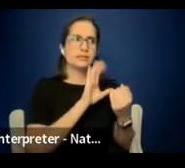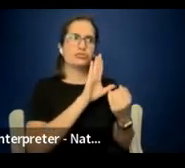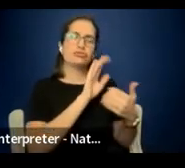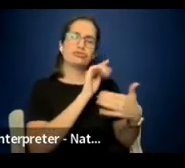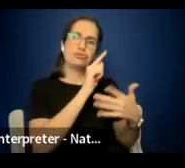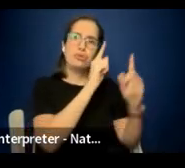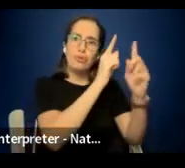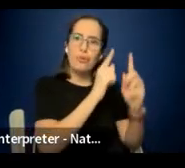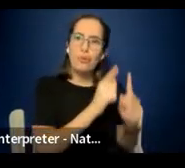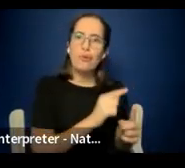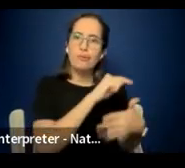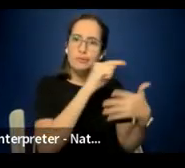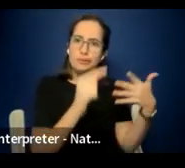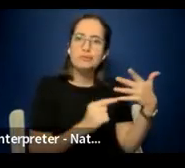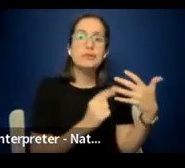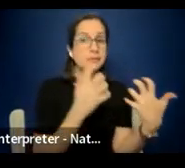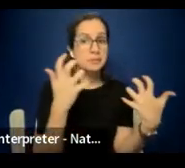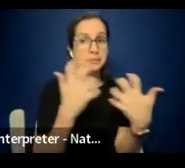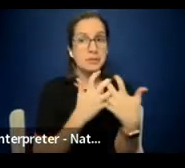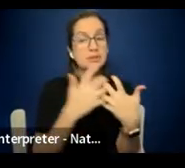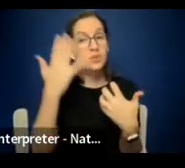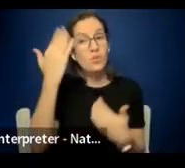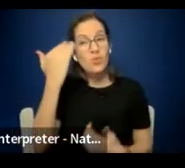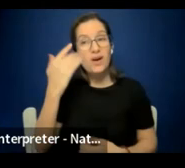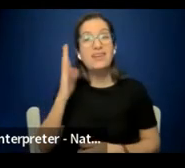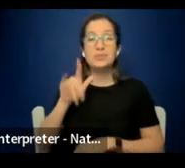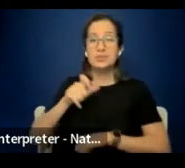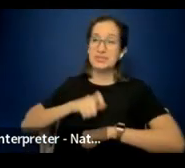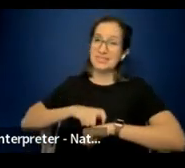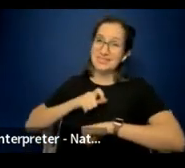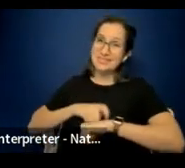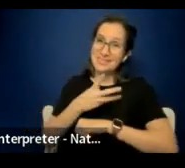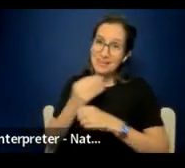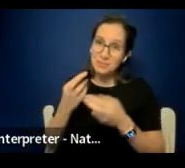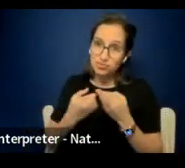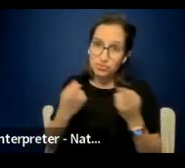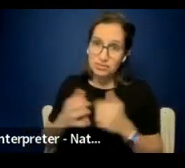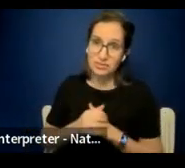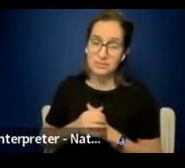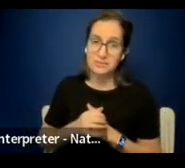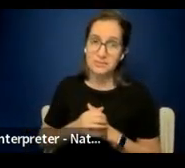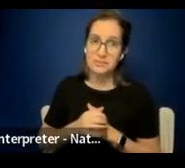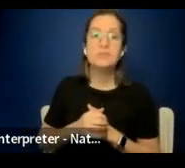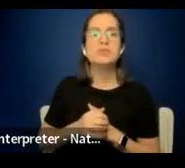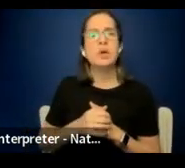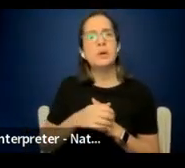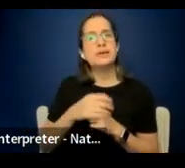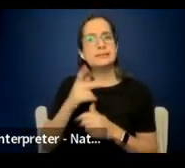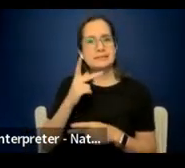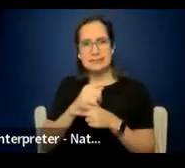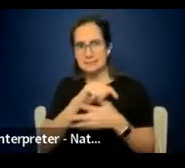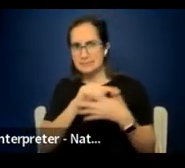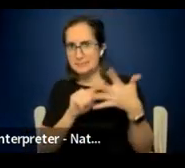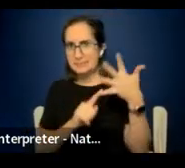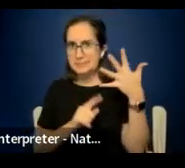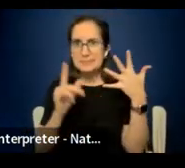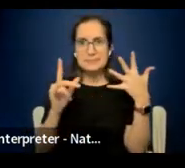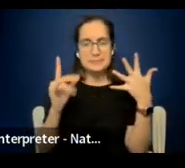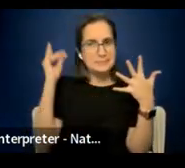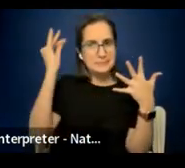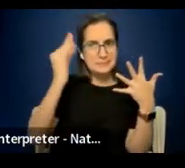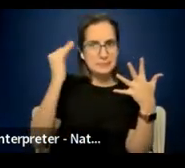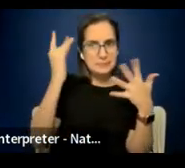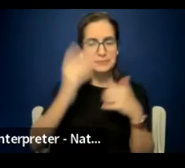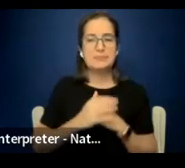plan. So once you've decided on your virtual activity, keep some of these best practices in mind. Make sure you use the opportunity